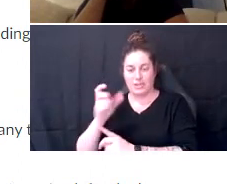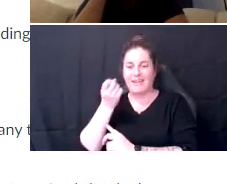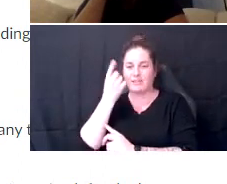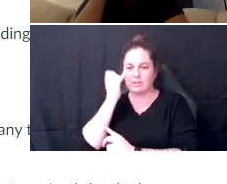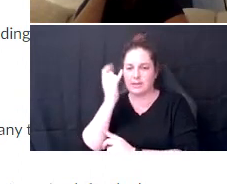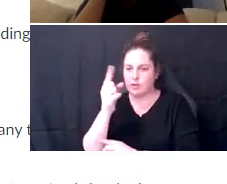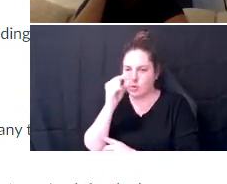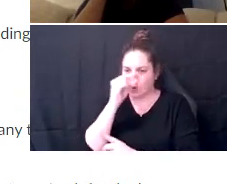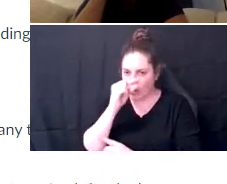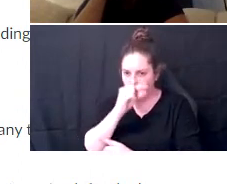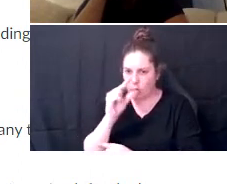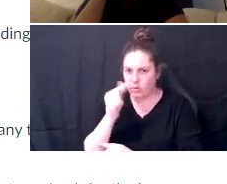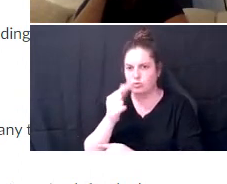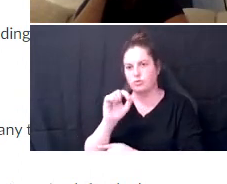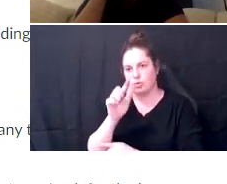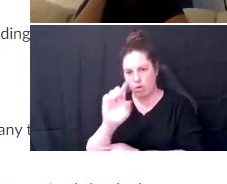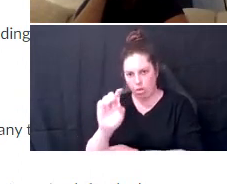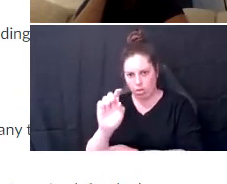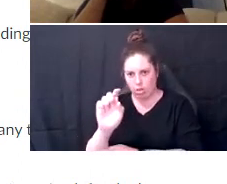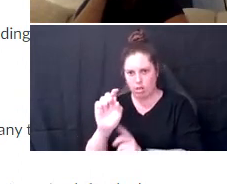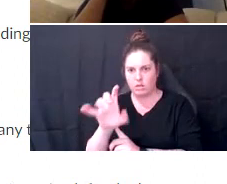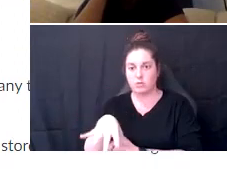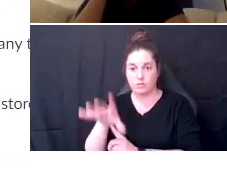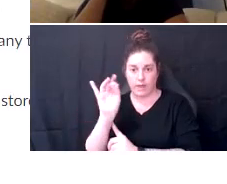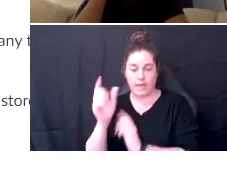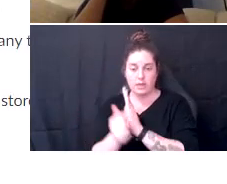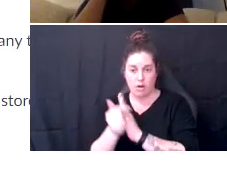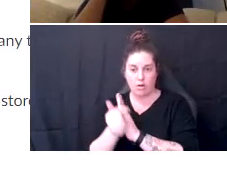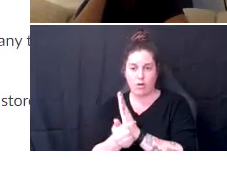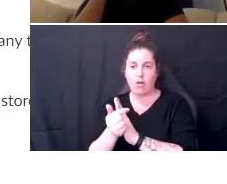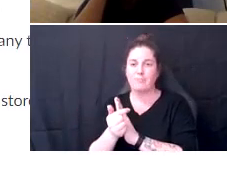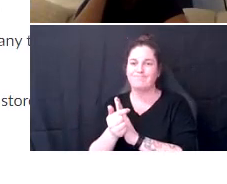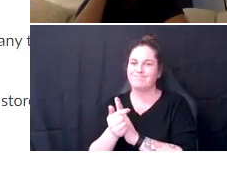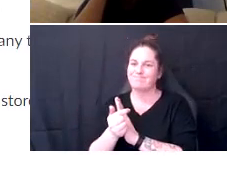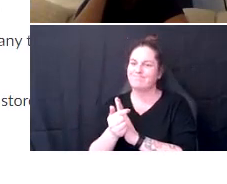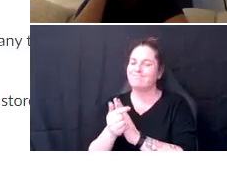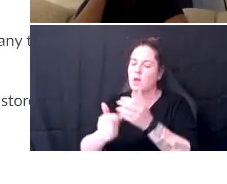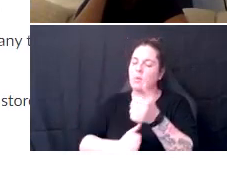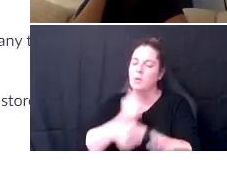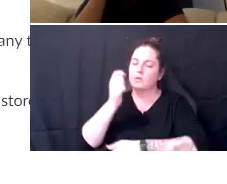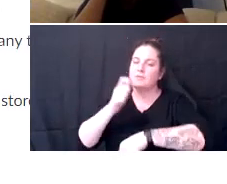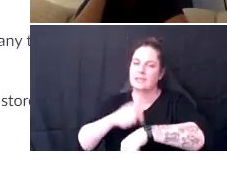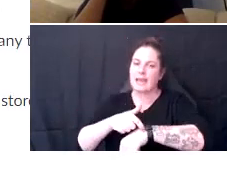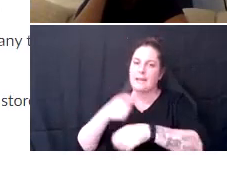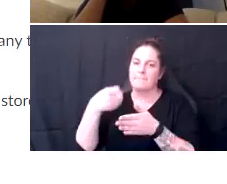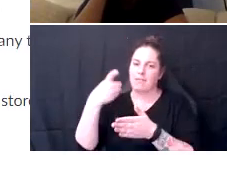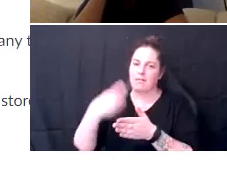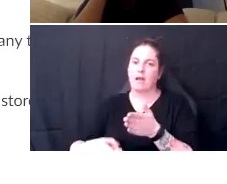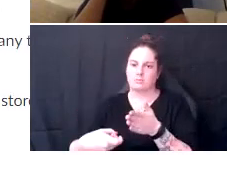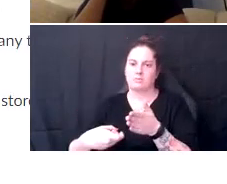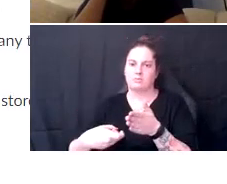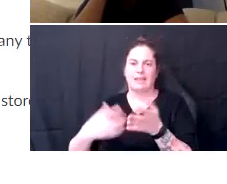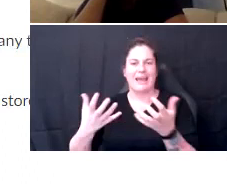journals online to get an article, most times they'll charge you for it. And I don't want you